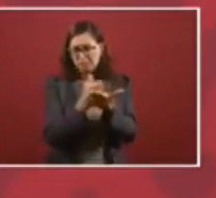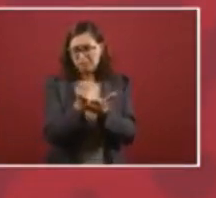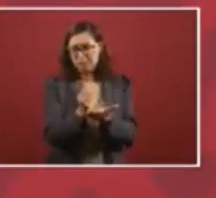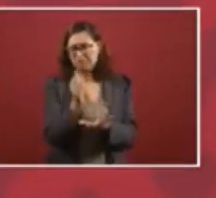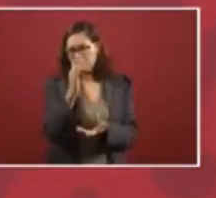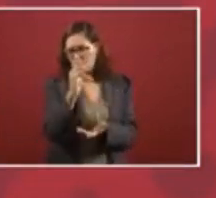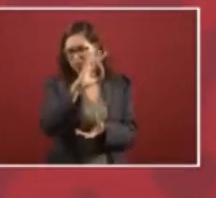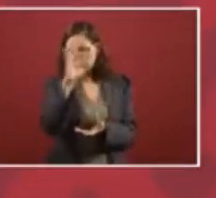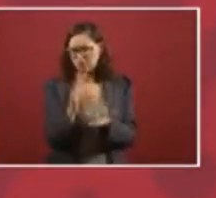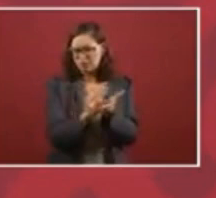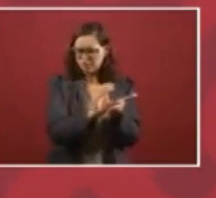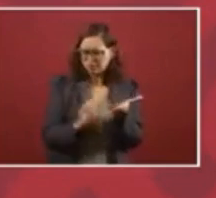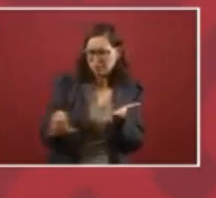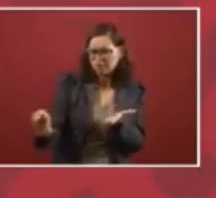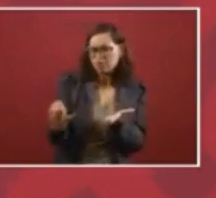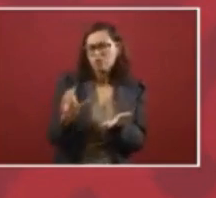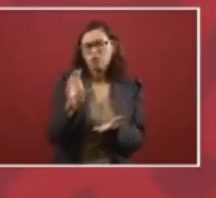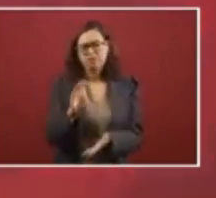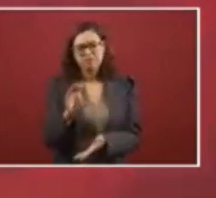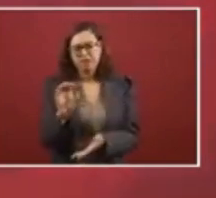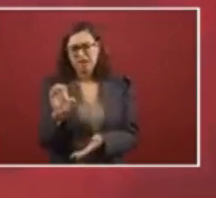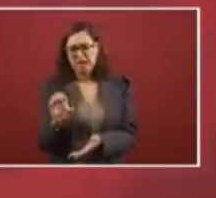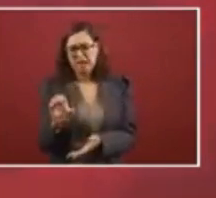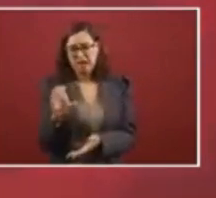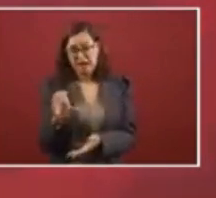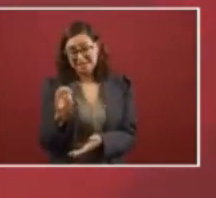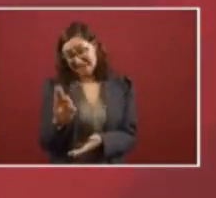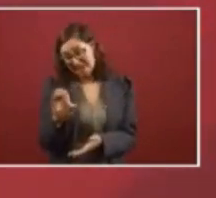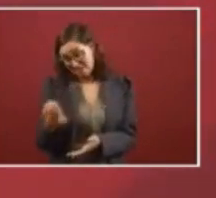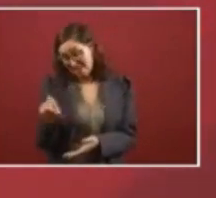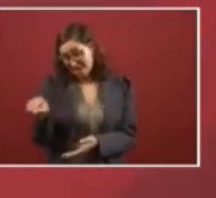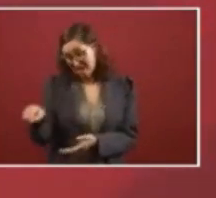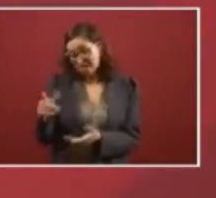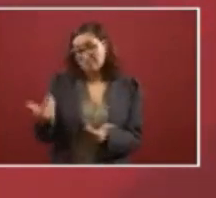maybe 50% of the gross product,